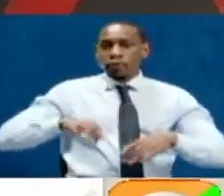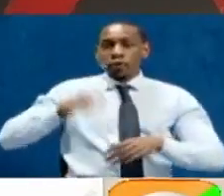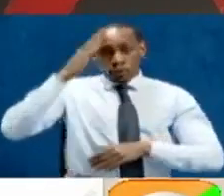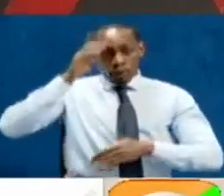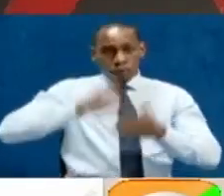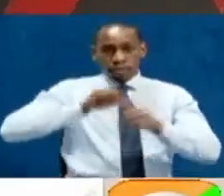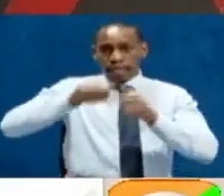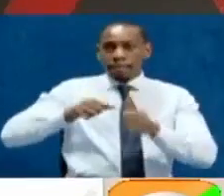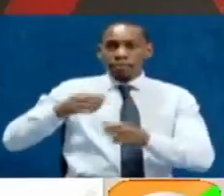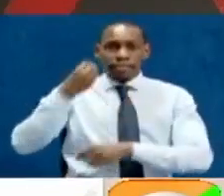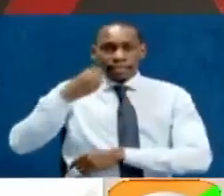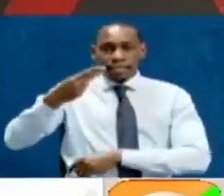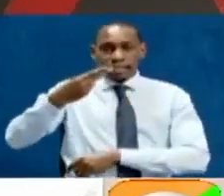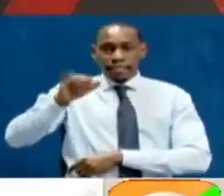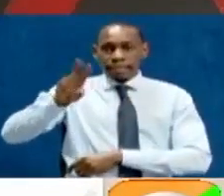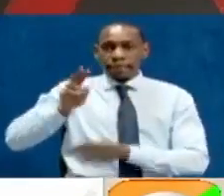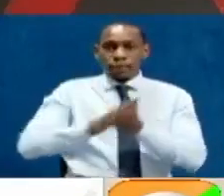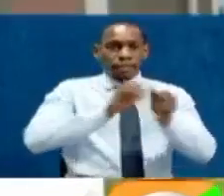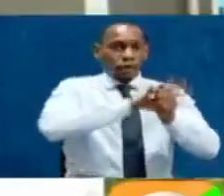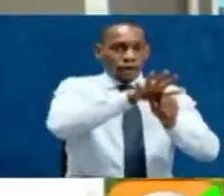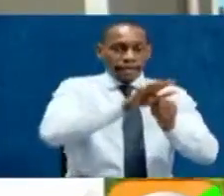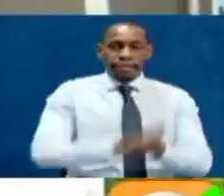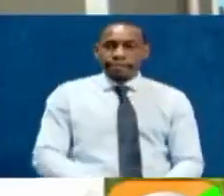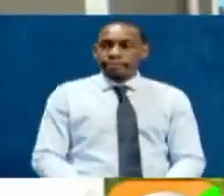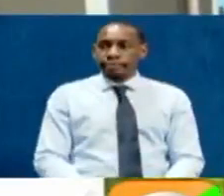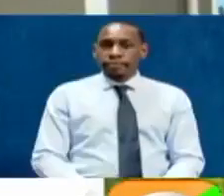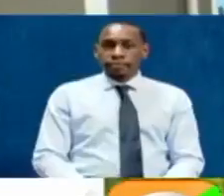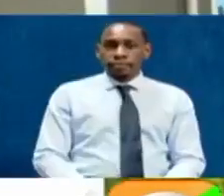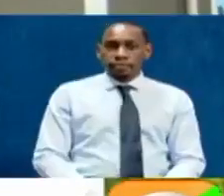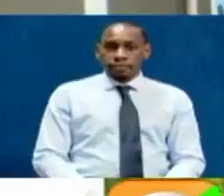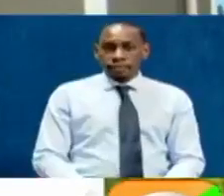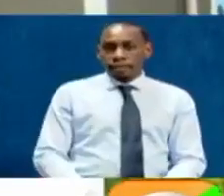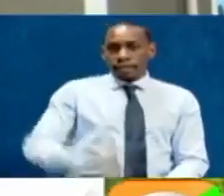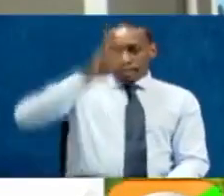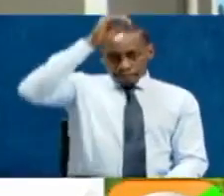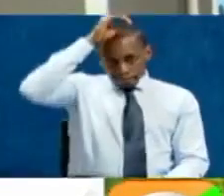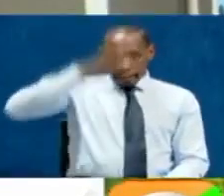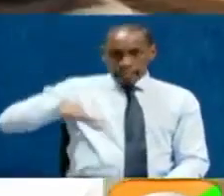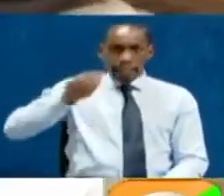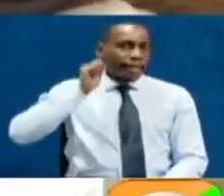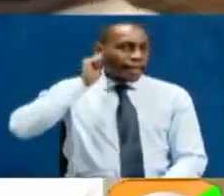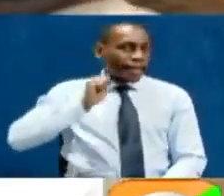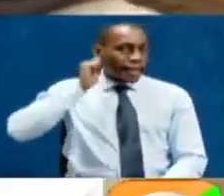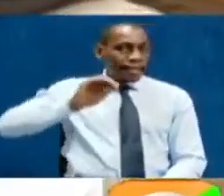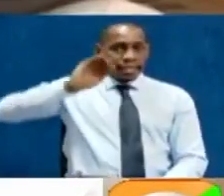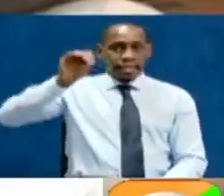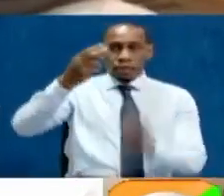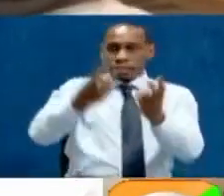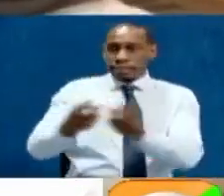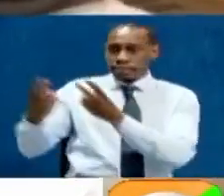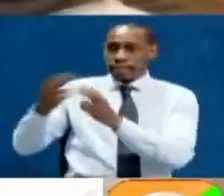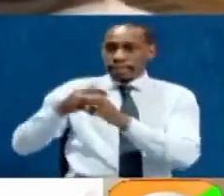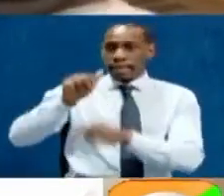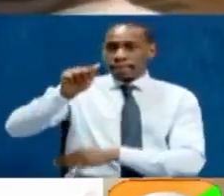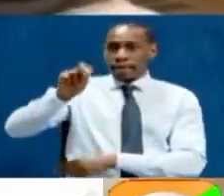know about HIV and COVID-19. In Kokwet village, Kapsabet, Nandi County, Anne